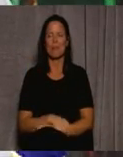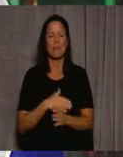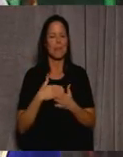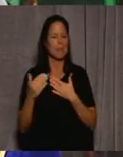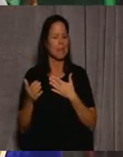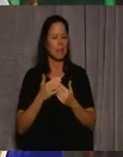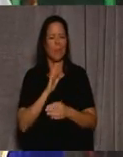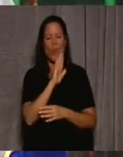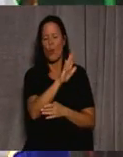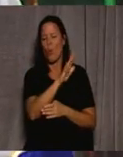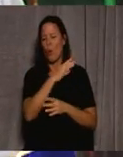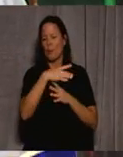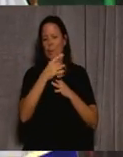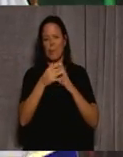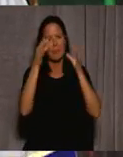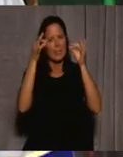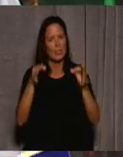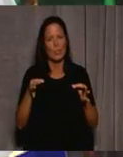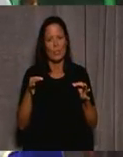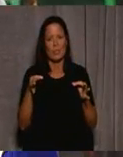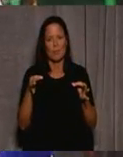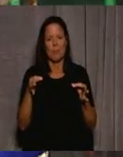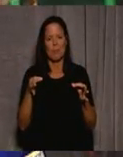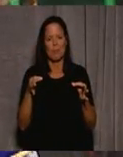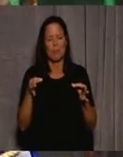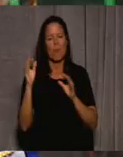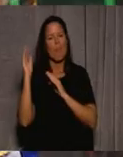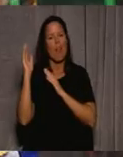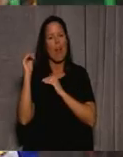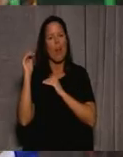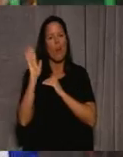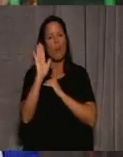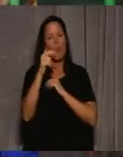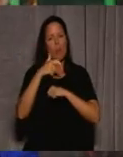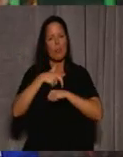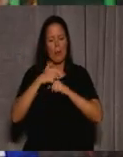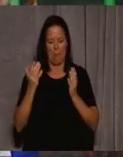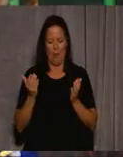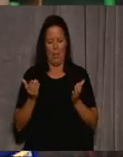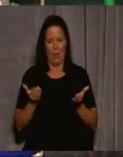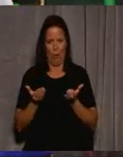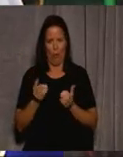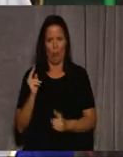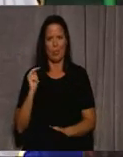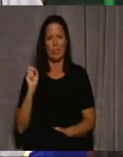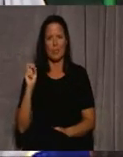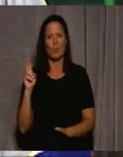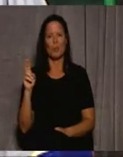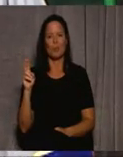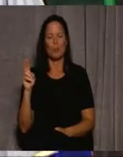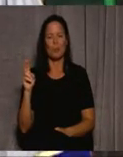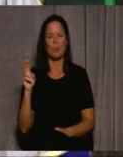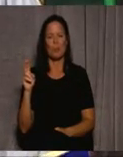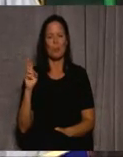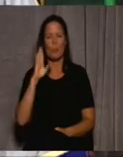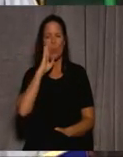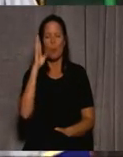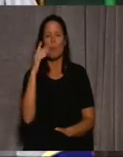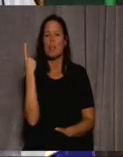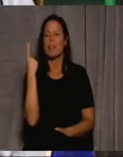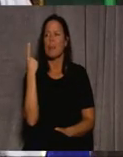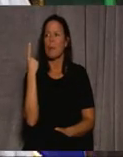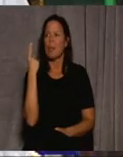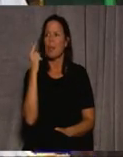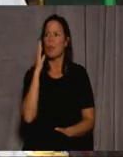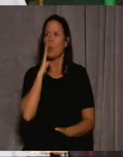matter what your road may take, I hope that your time at NSU will be something that